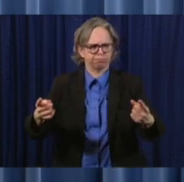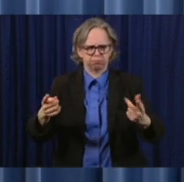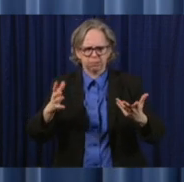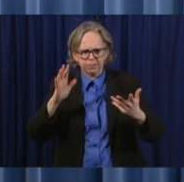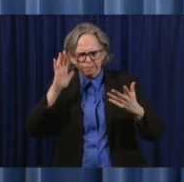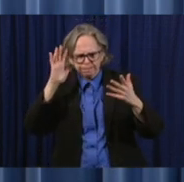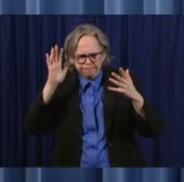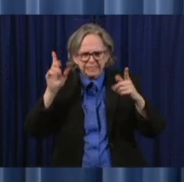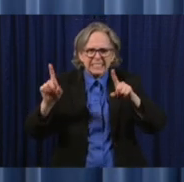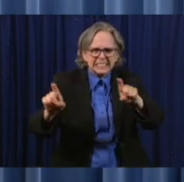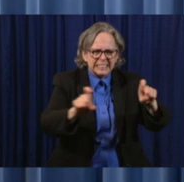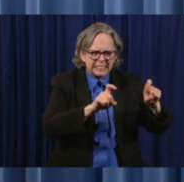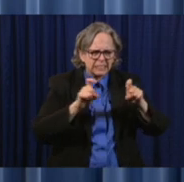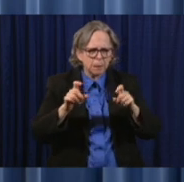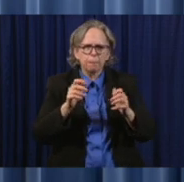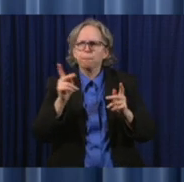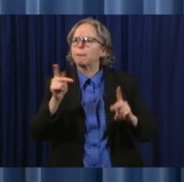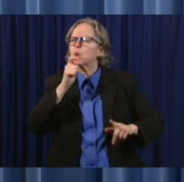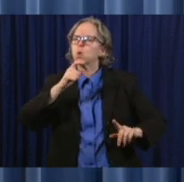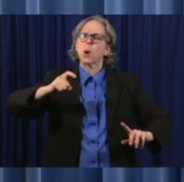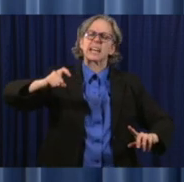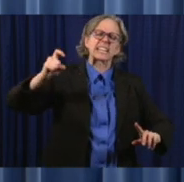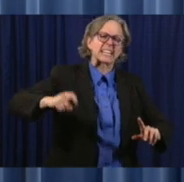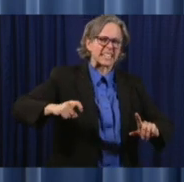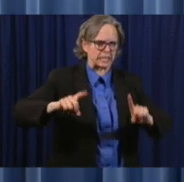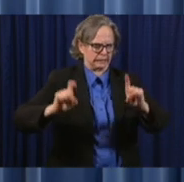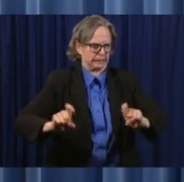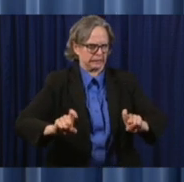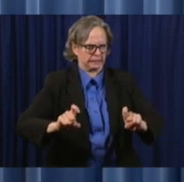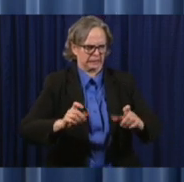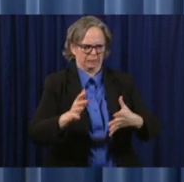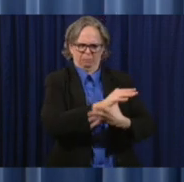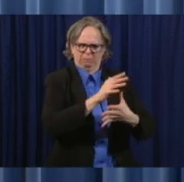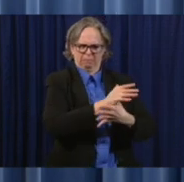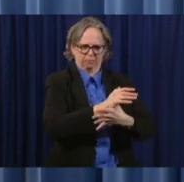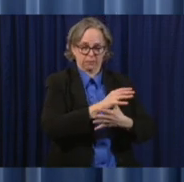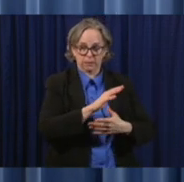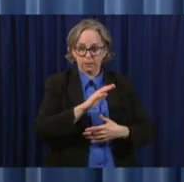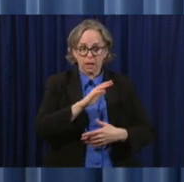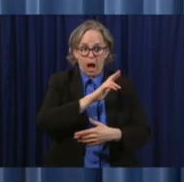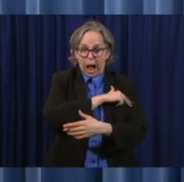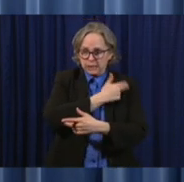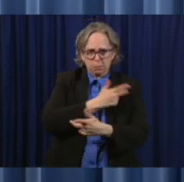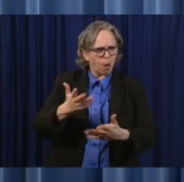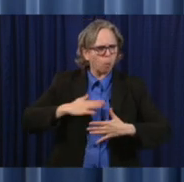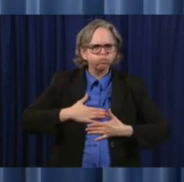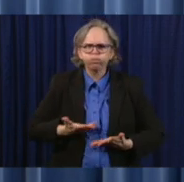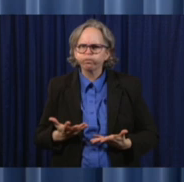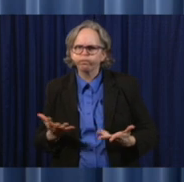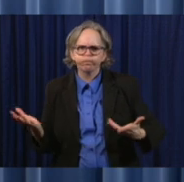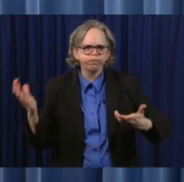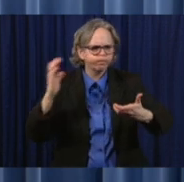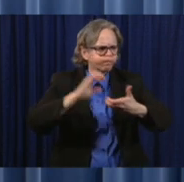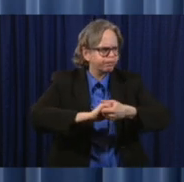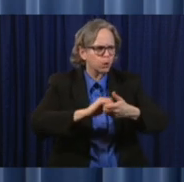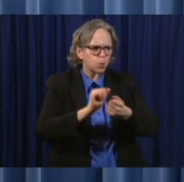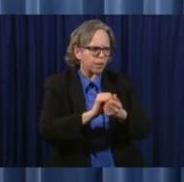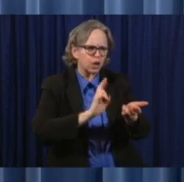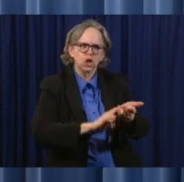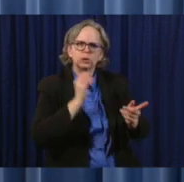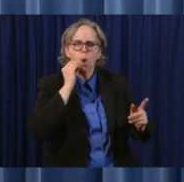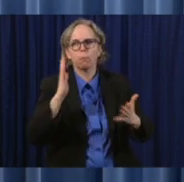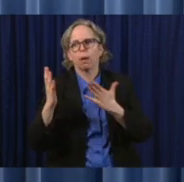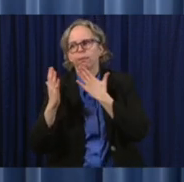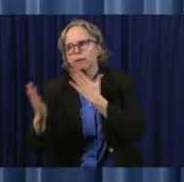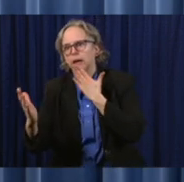thank our hospital for stepping up in regard to helping the nursing homes do this. It has helped us